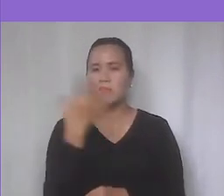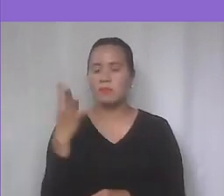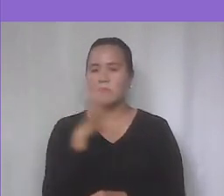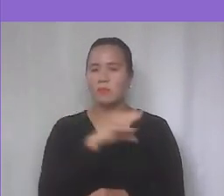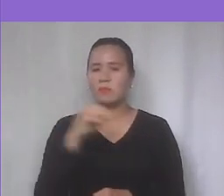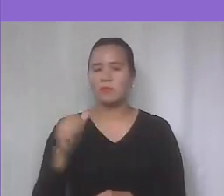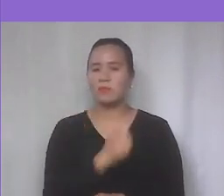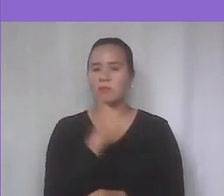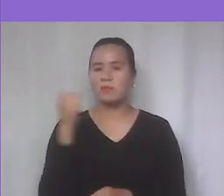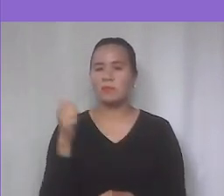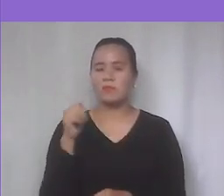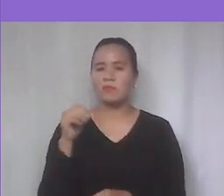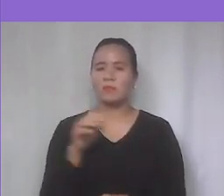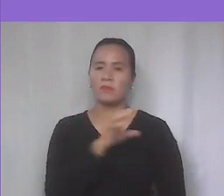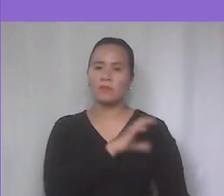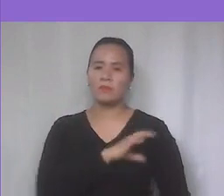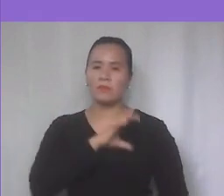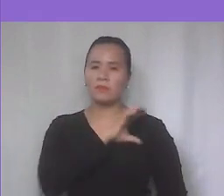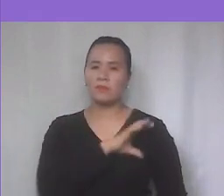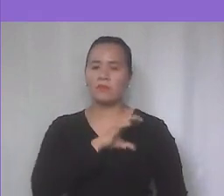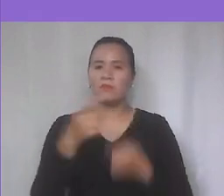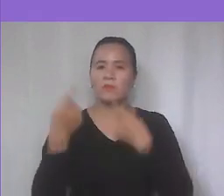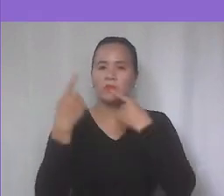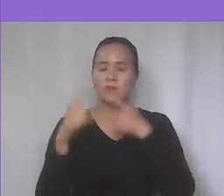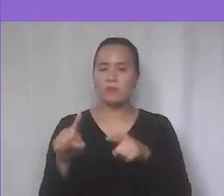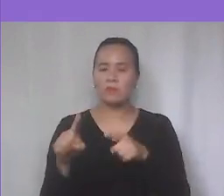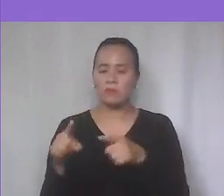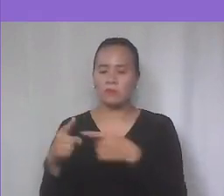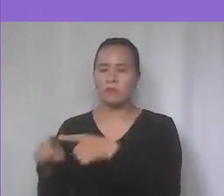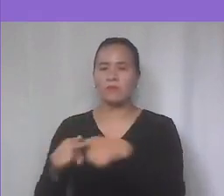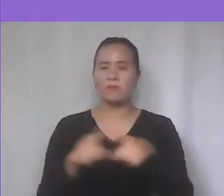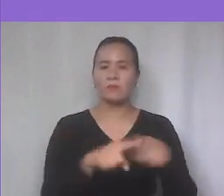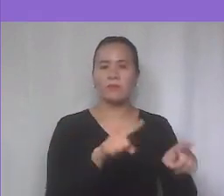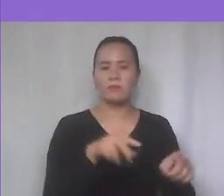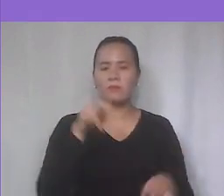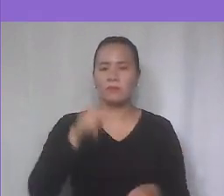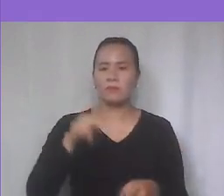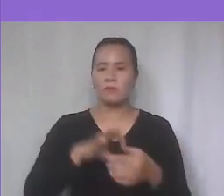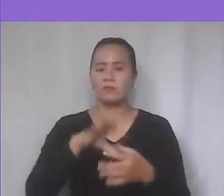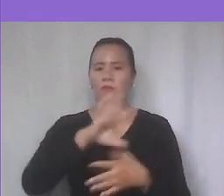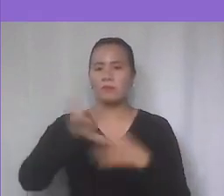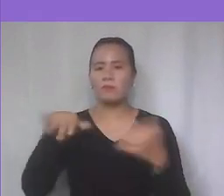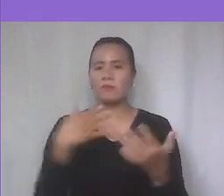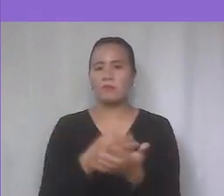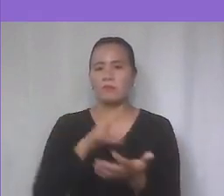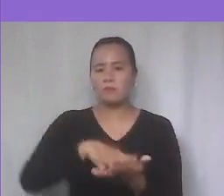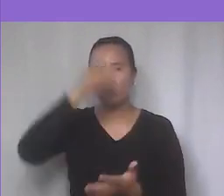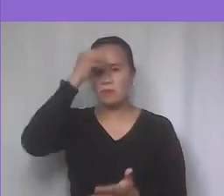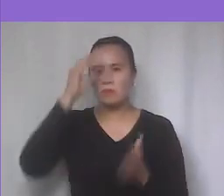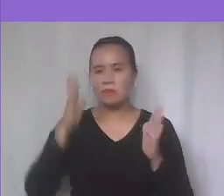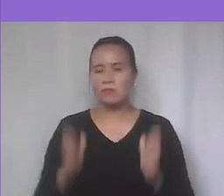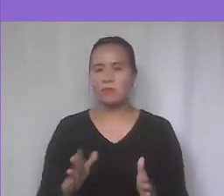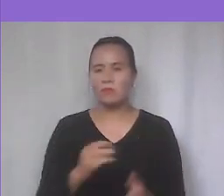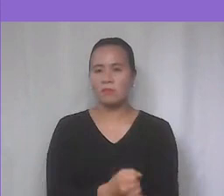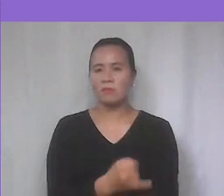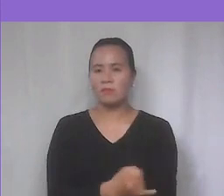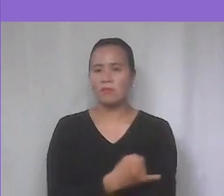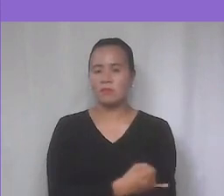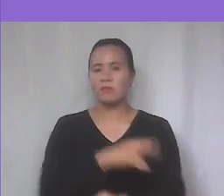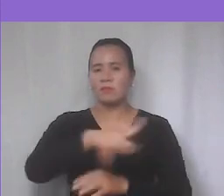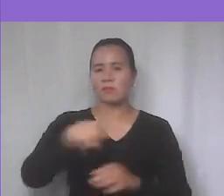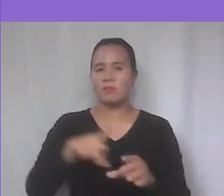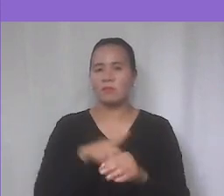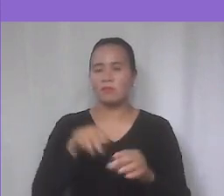It responds to the diverse needs of all learners by increasing participation in learning, cultures